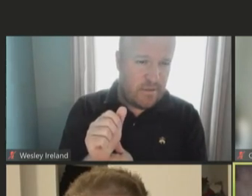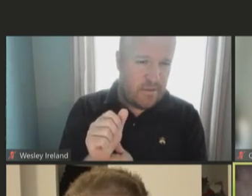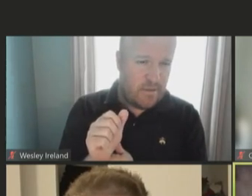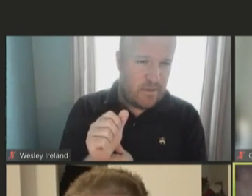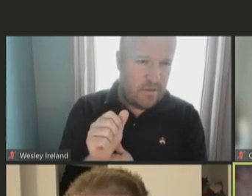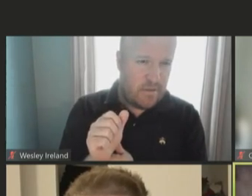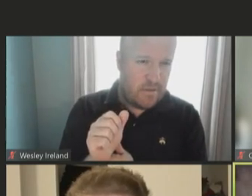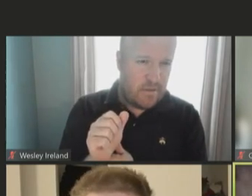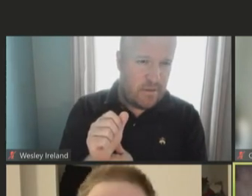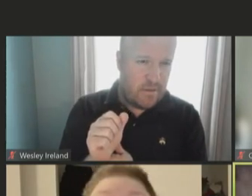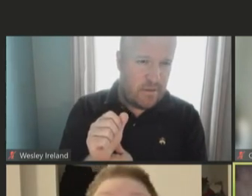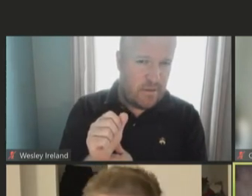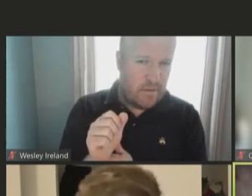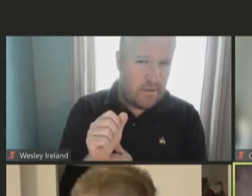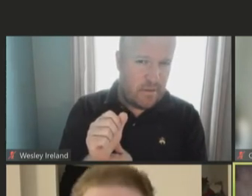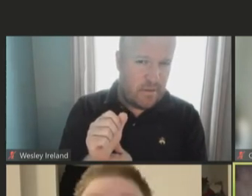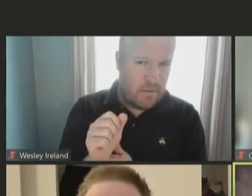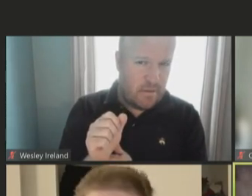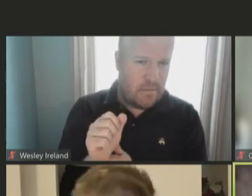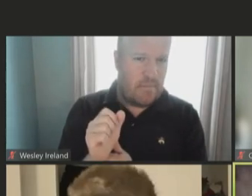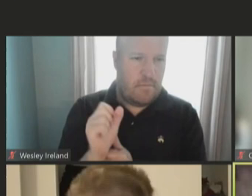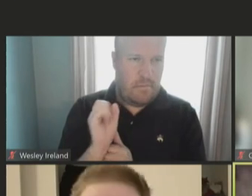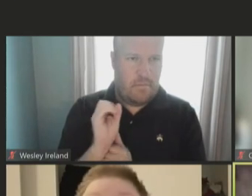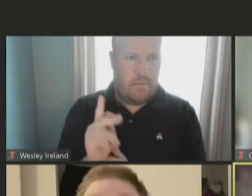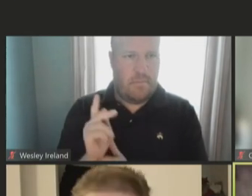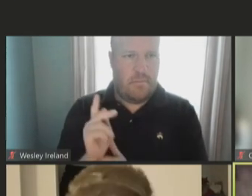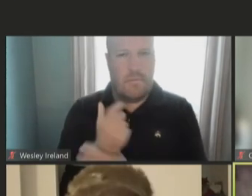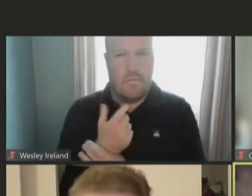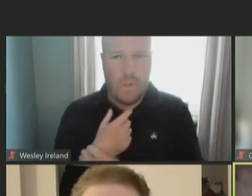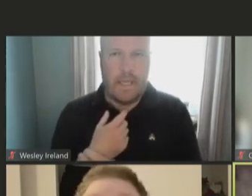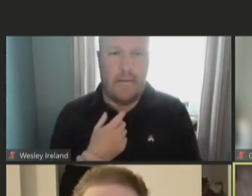with disabilities specifically?